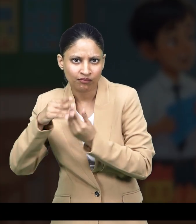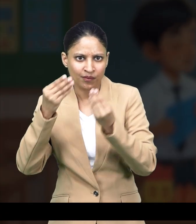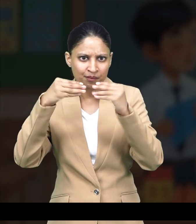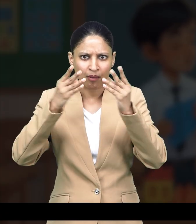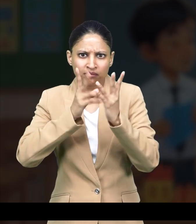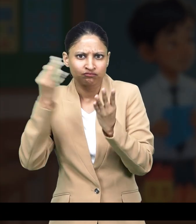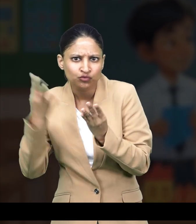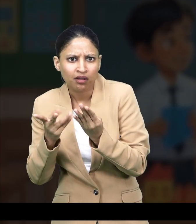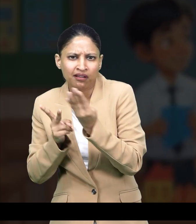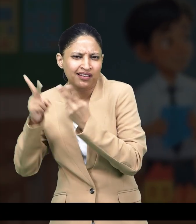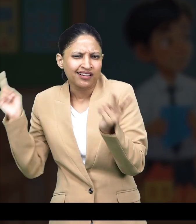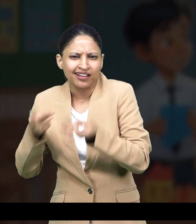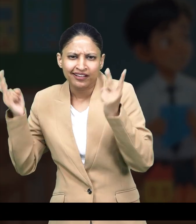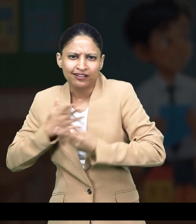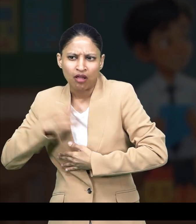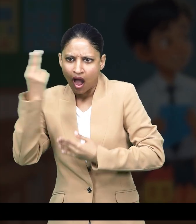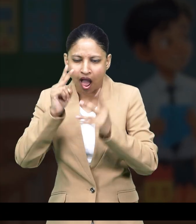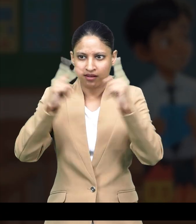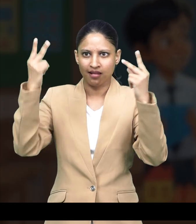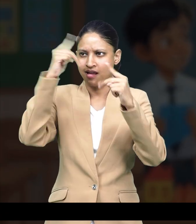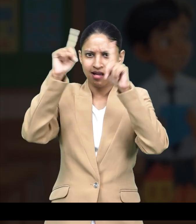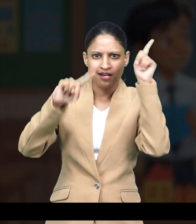made new pictures using shapes,